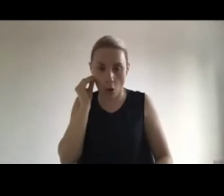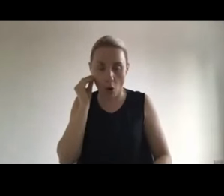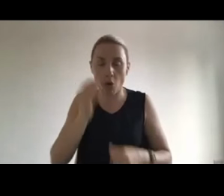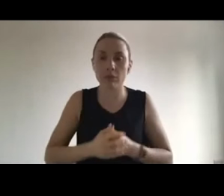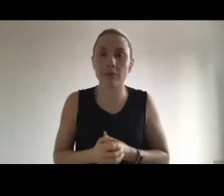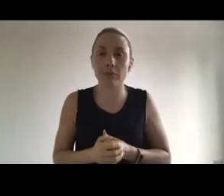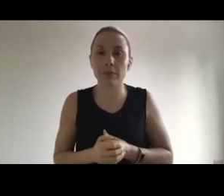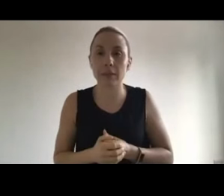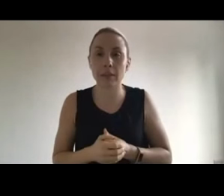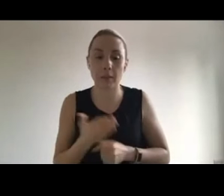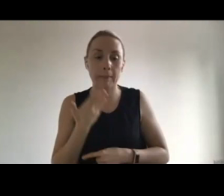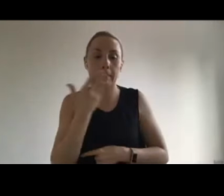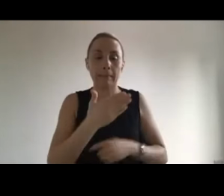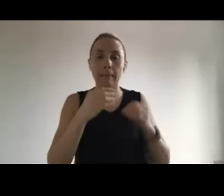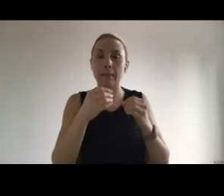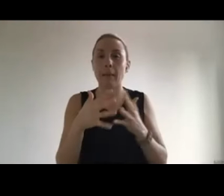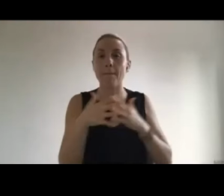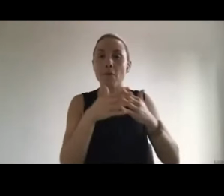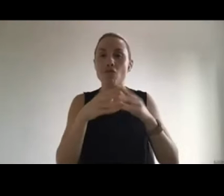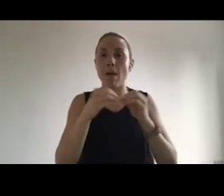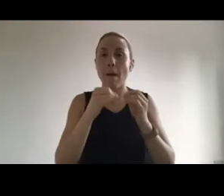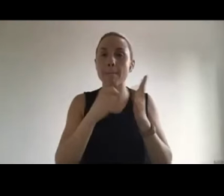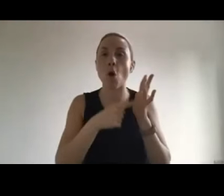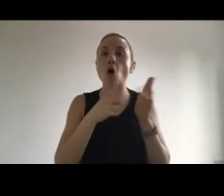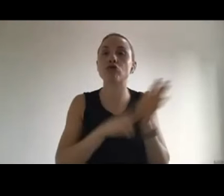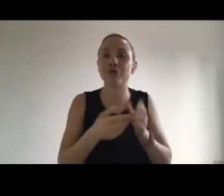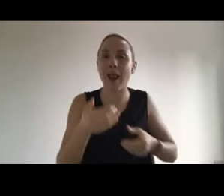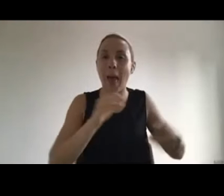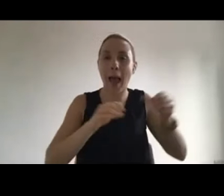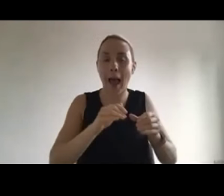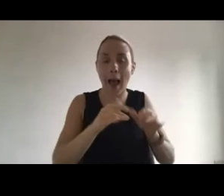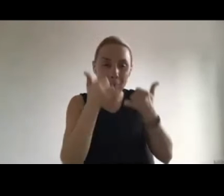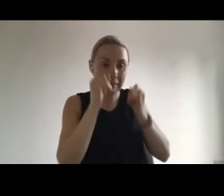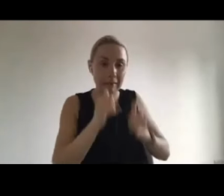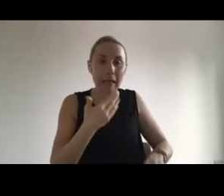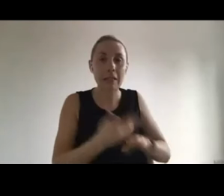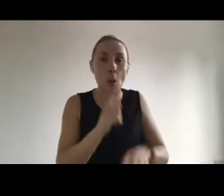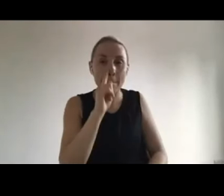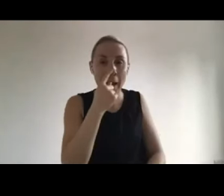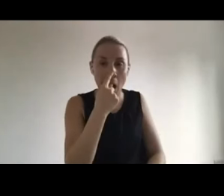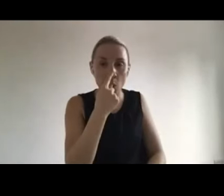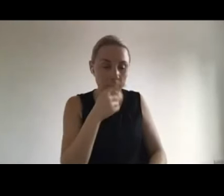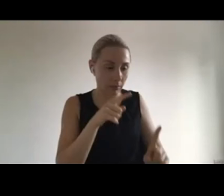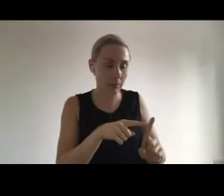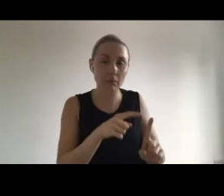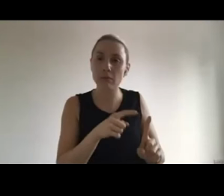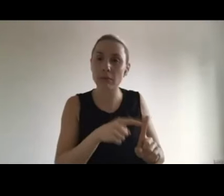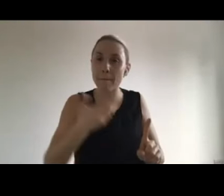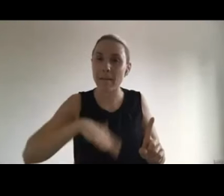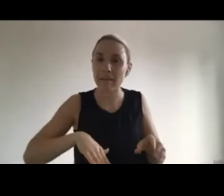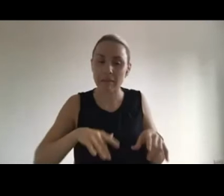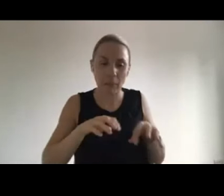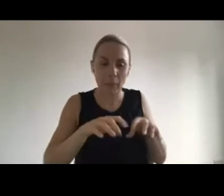Boston, it was shown that in adult mice that were deafened by noise, a local application of